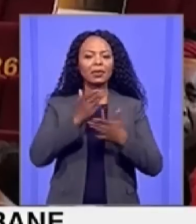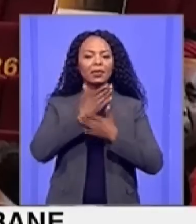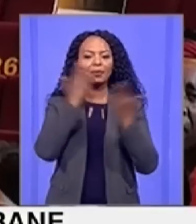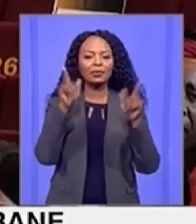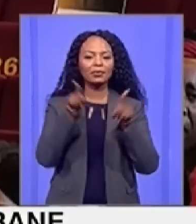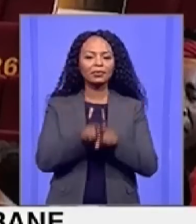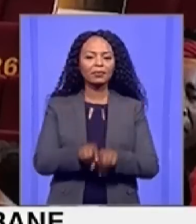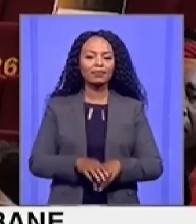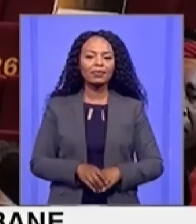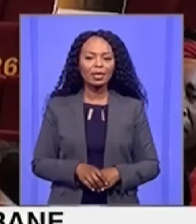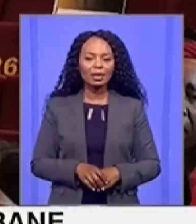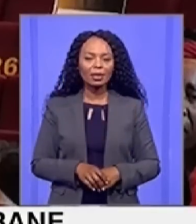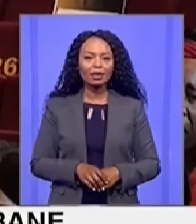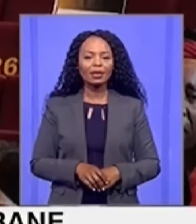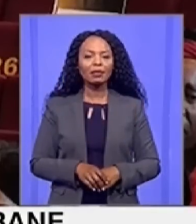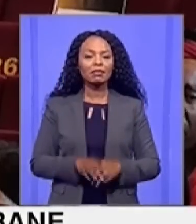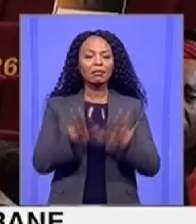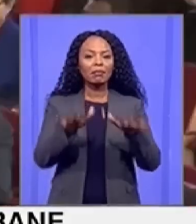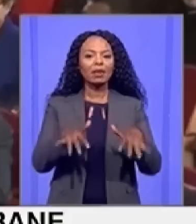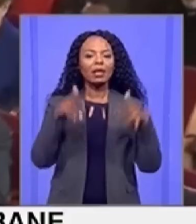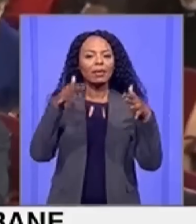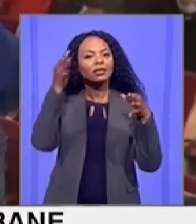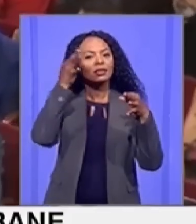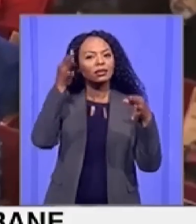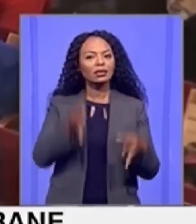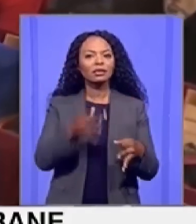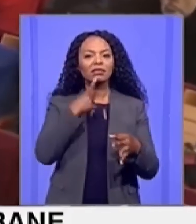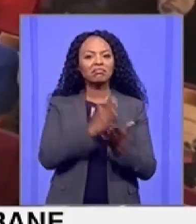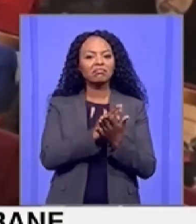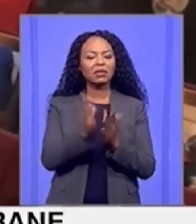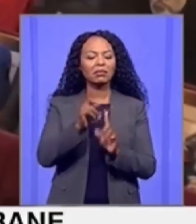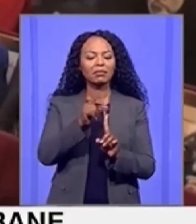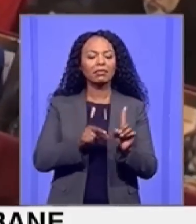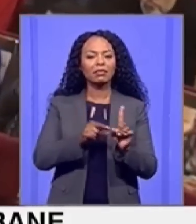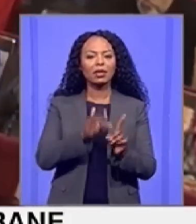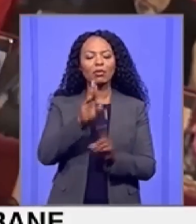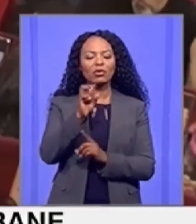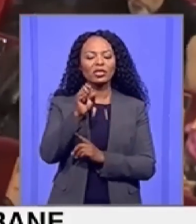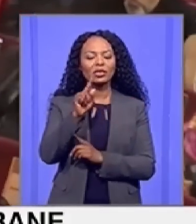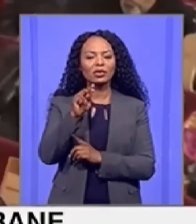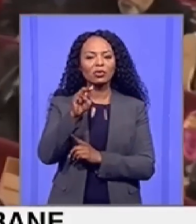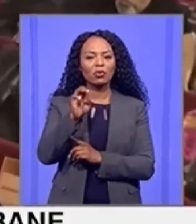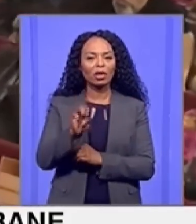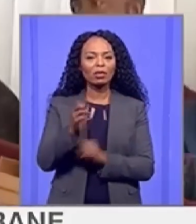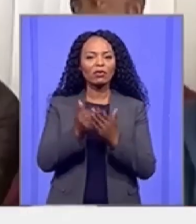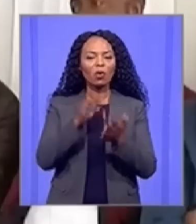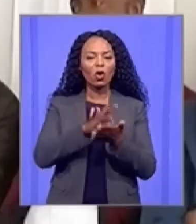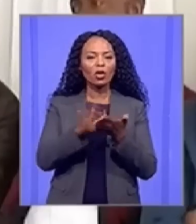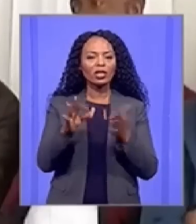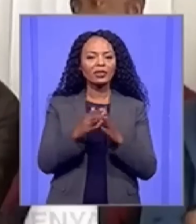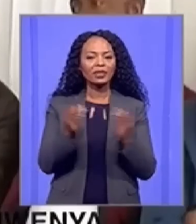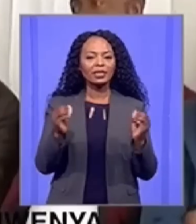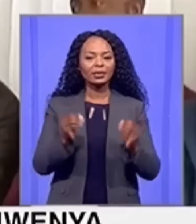Parlamente e nkile qeto ga advocate Mosisiwe Mkhwebane ya o montsha kantorong pele nako ya hae e fela.